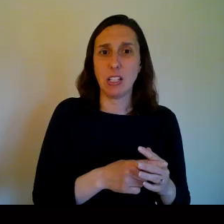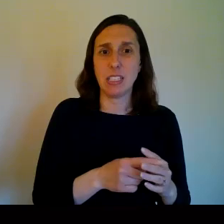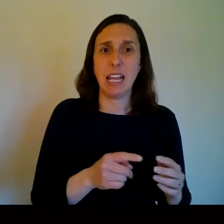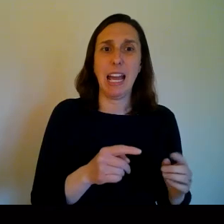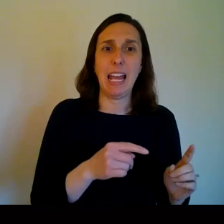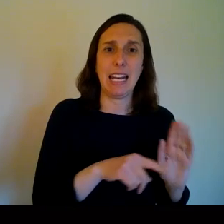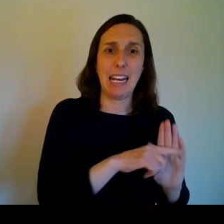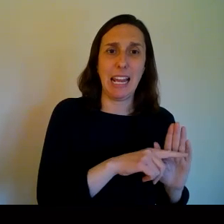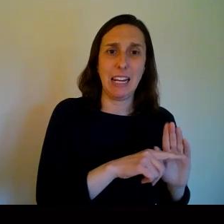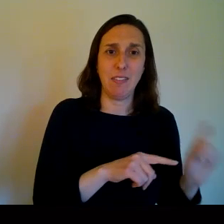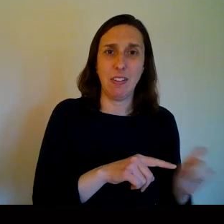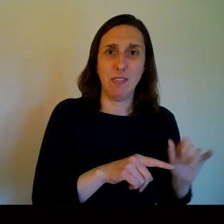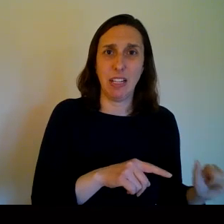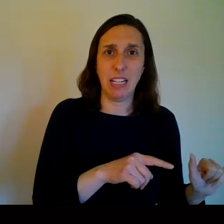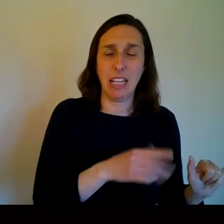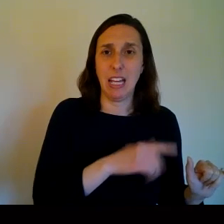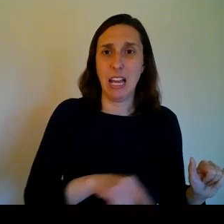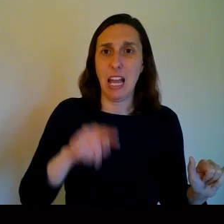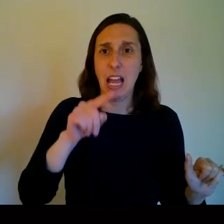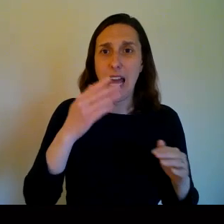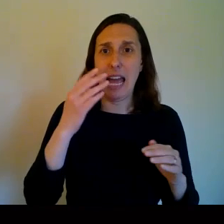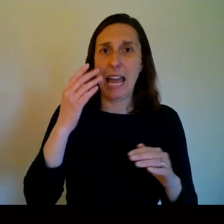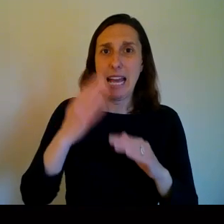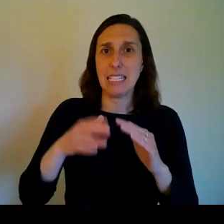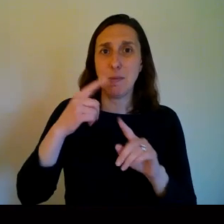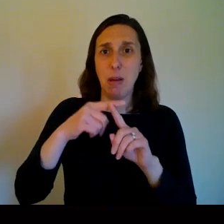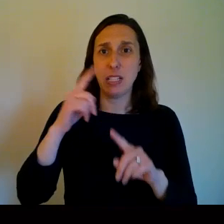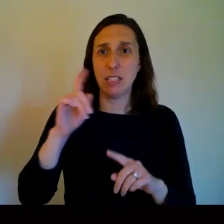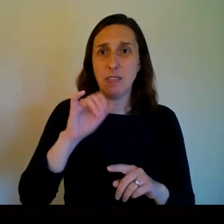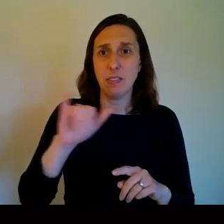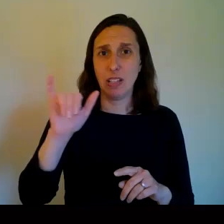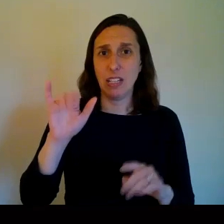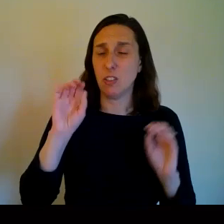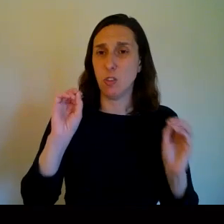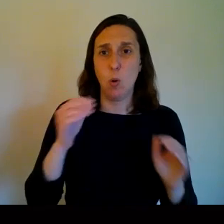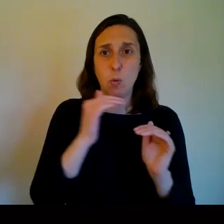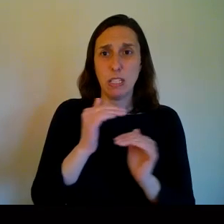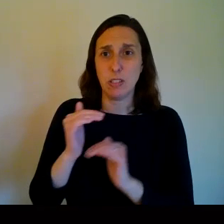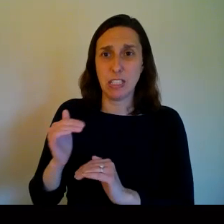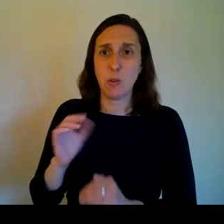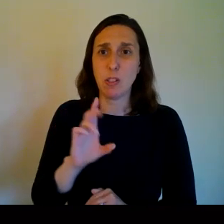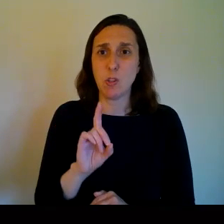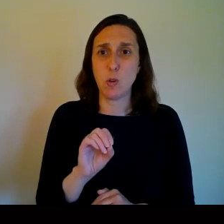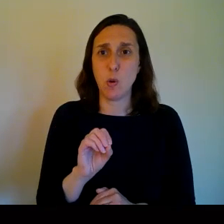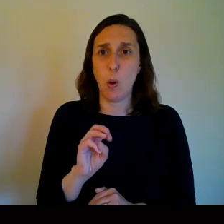ends at positive infinity. There's no restrictions on it, so its